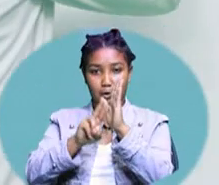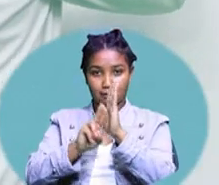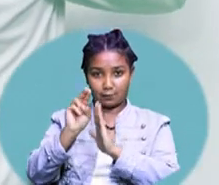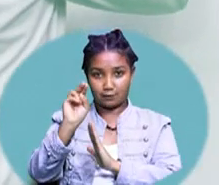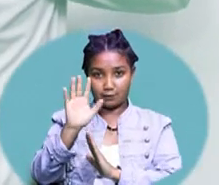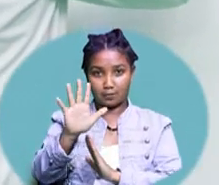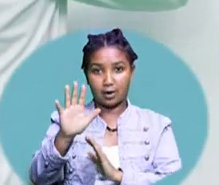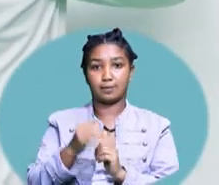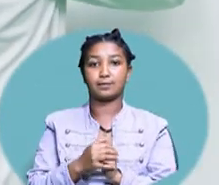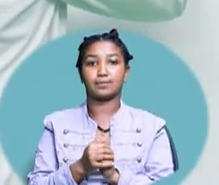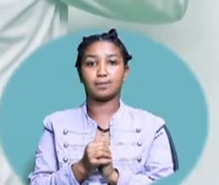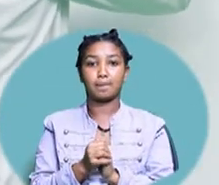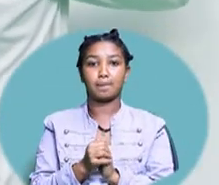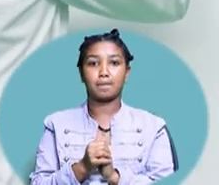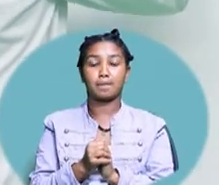5,